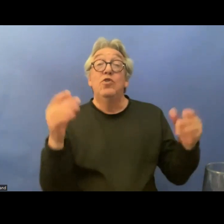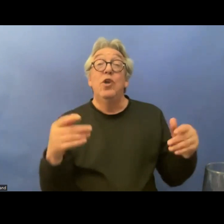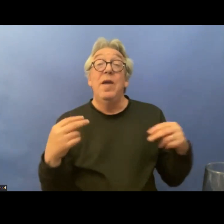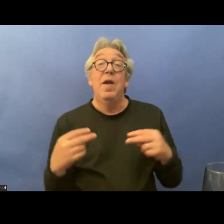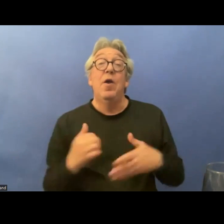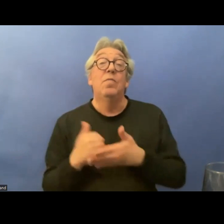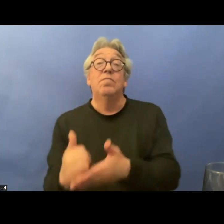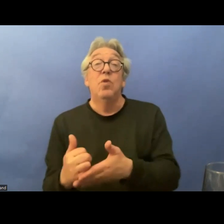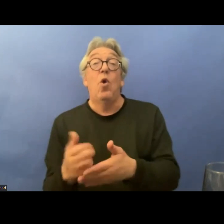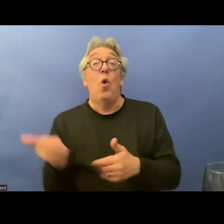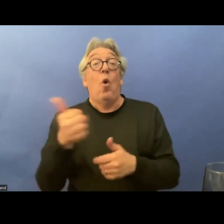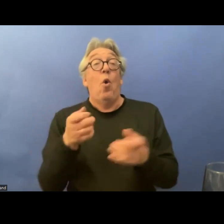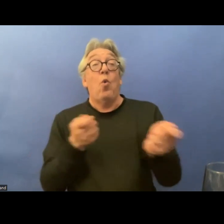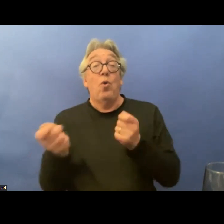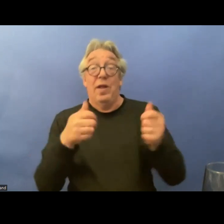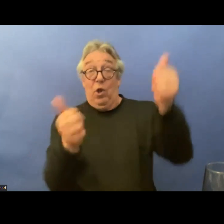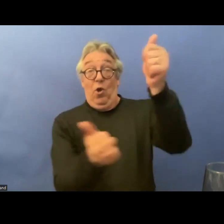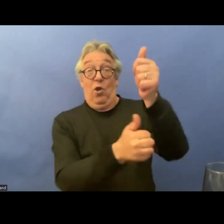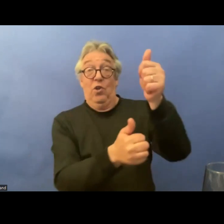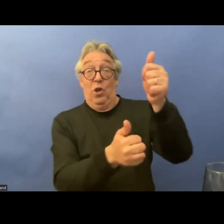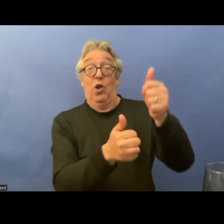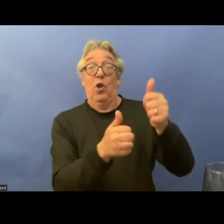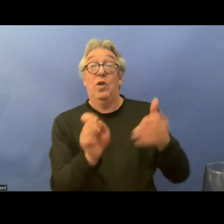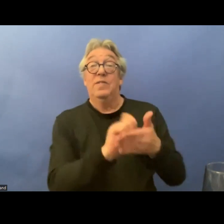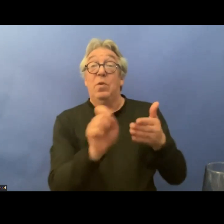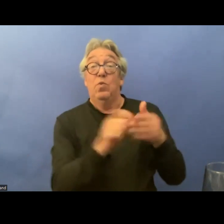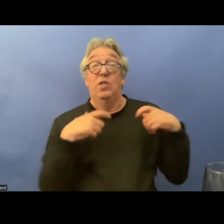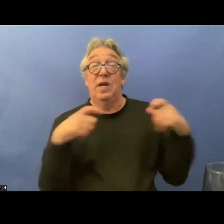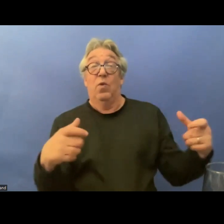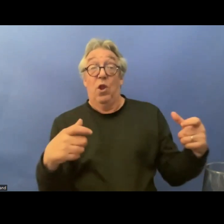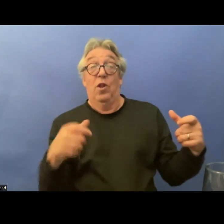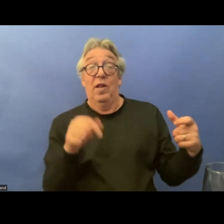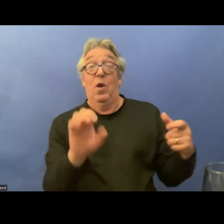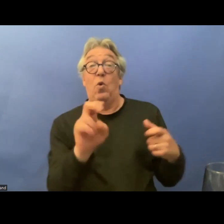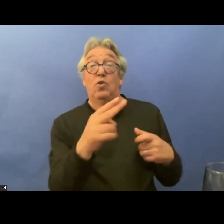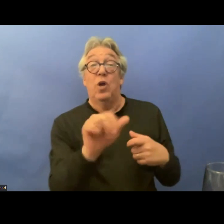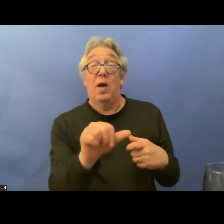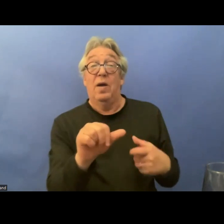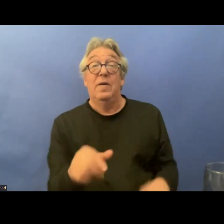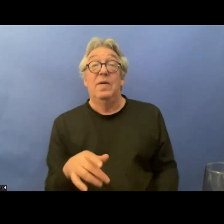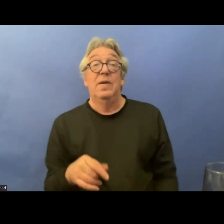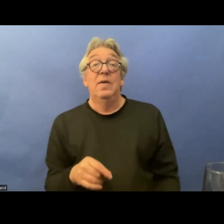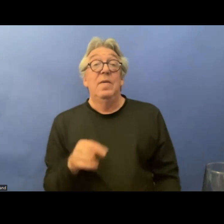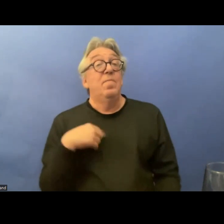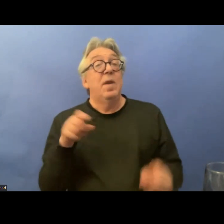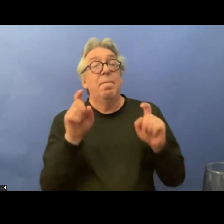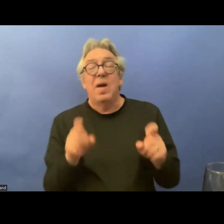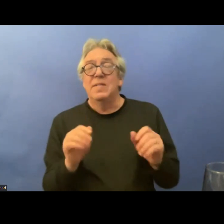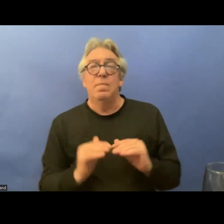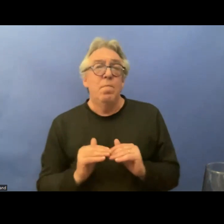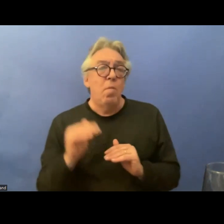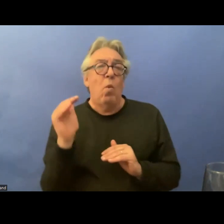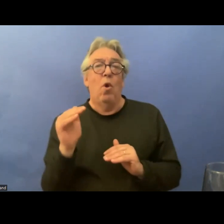change around how we can better ensure that we listen more and respond more effectively to the expressed needs